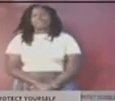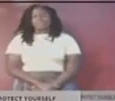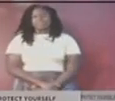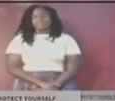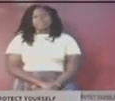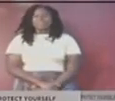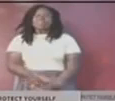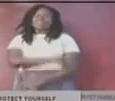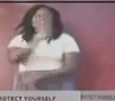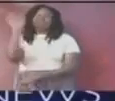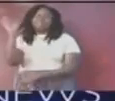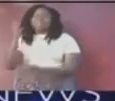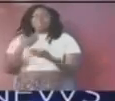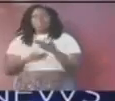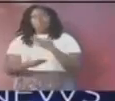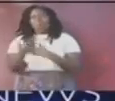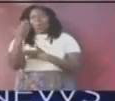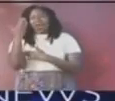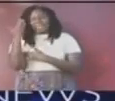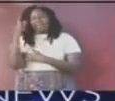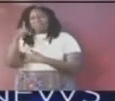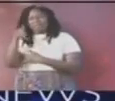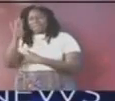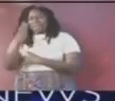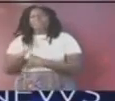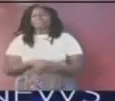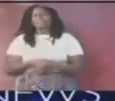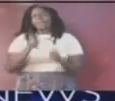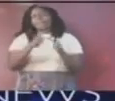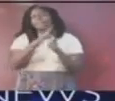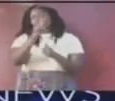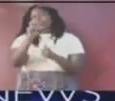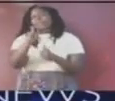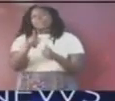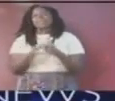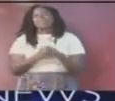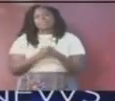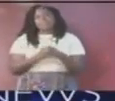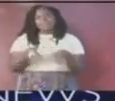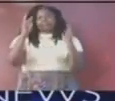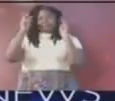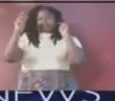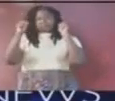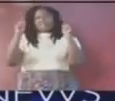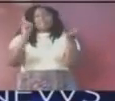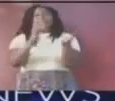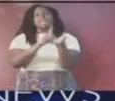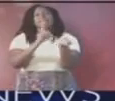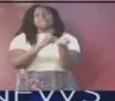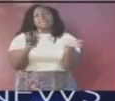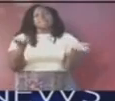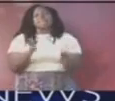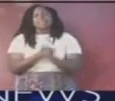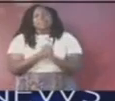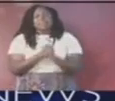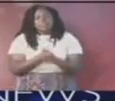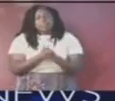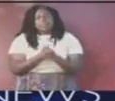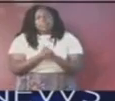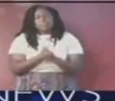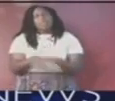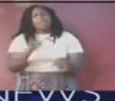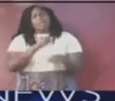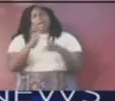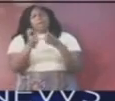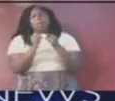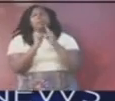Hi, good morning. Priya Bihari, AZPnews.com. My first question is for Minister Dyal Singh. Minister Dyal Singh, I want to talk a little bit about